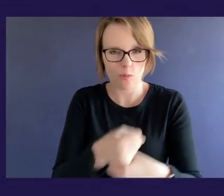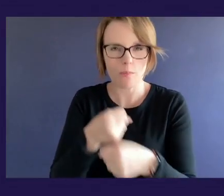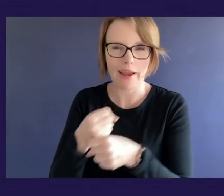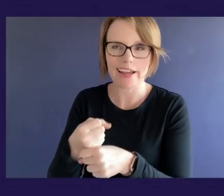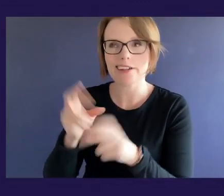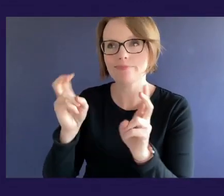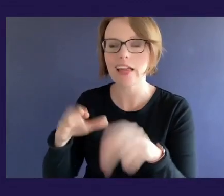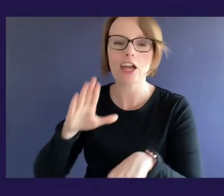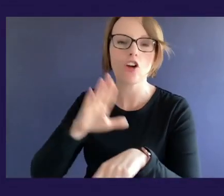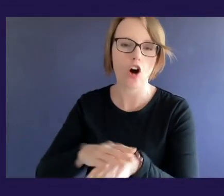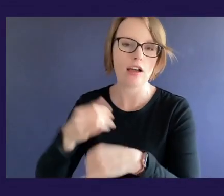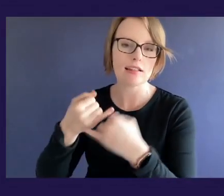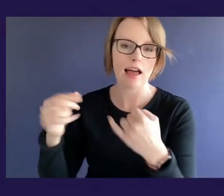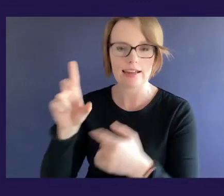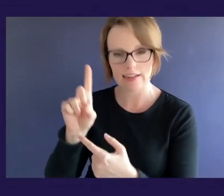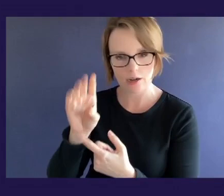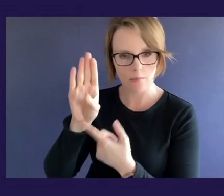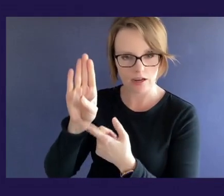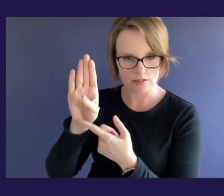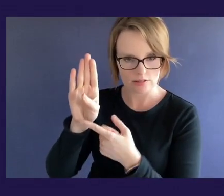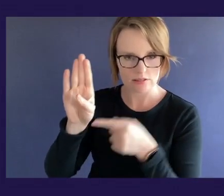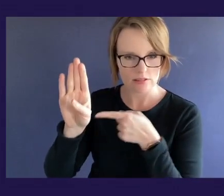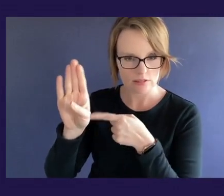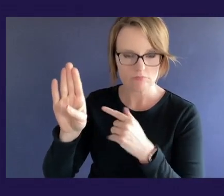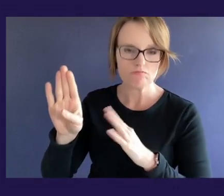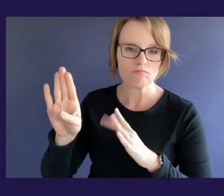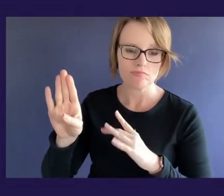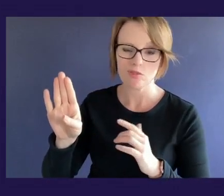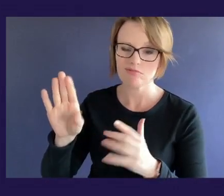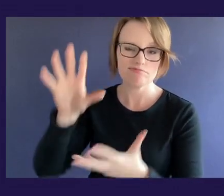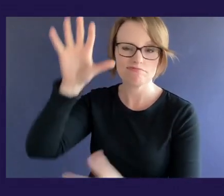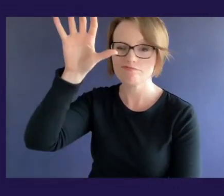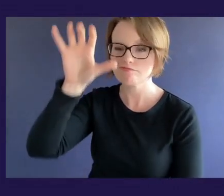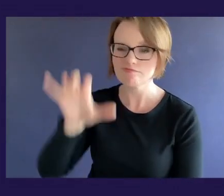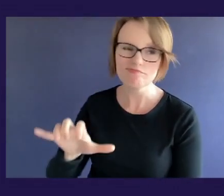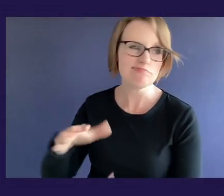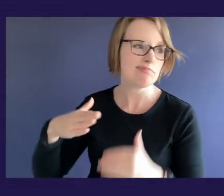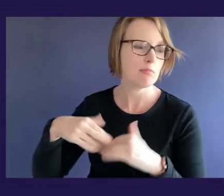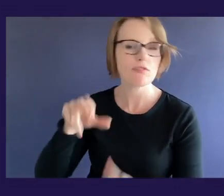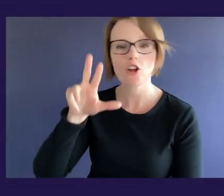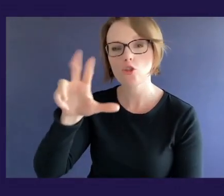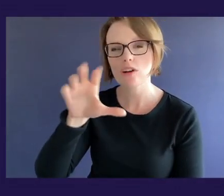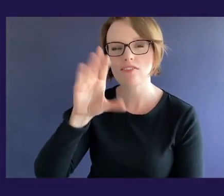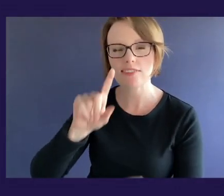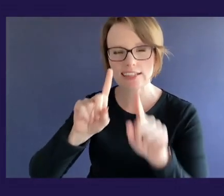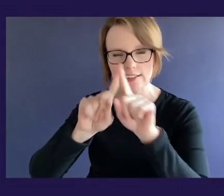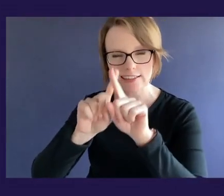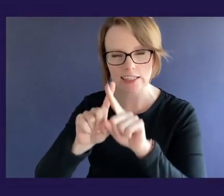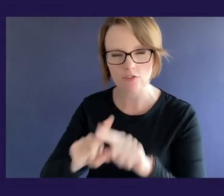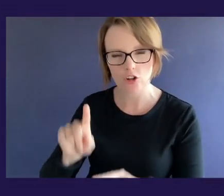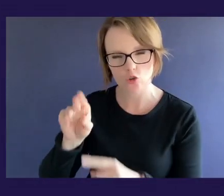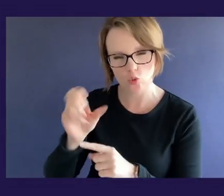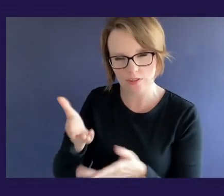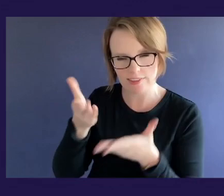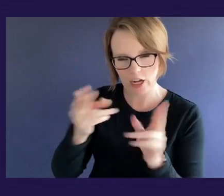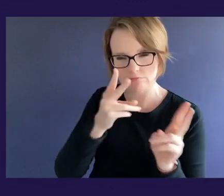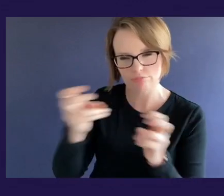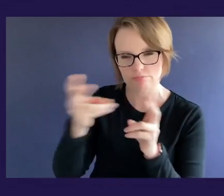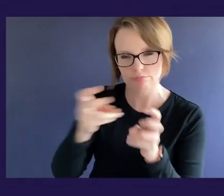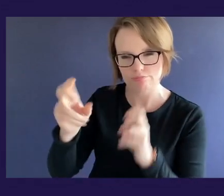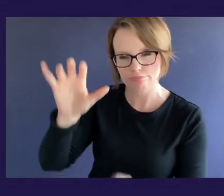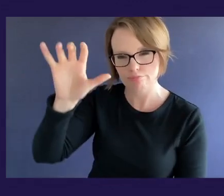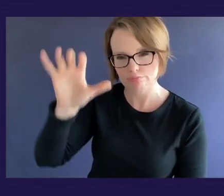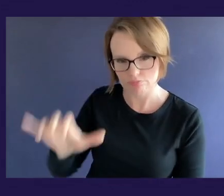online database for with the 350 or greater than 350 tools that Annie and